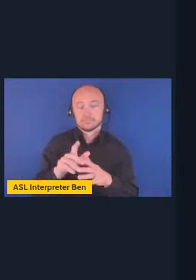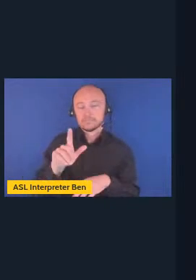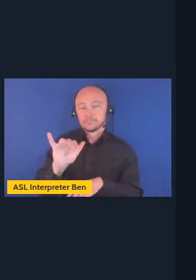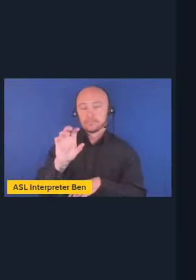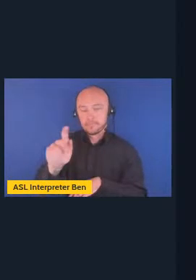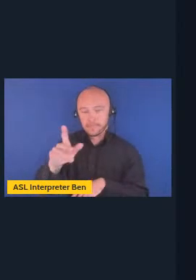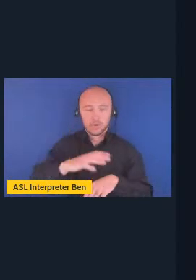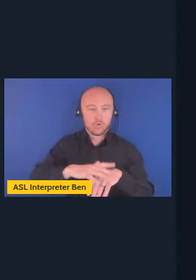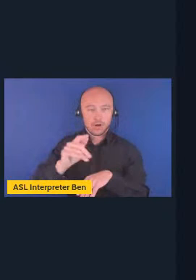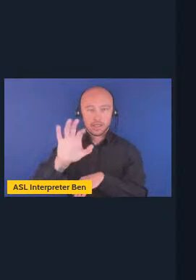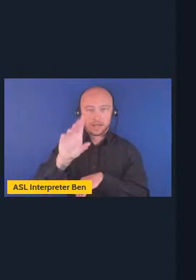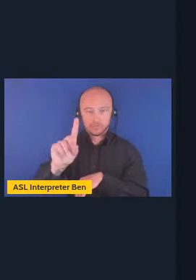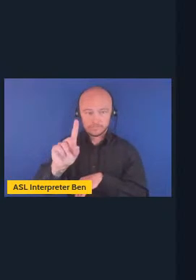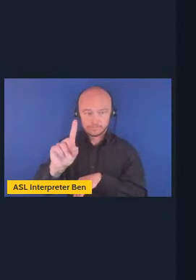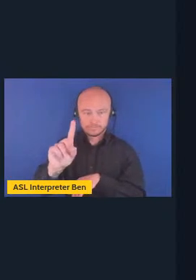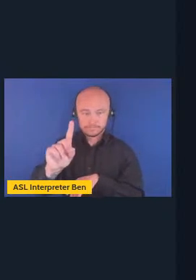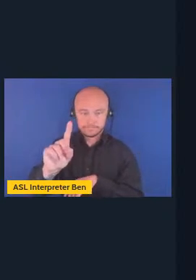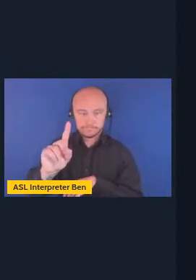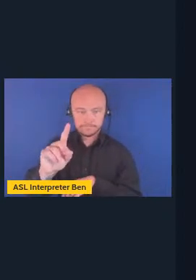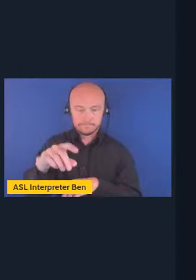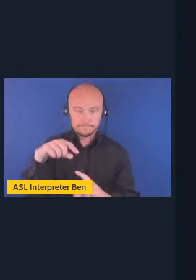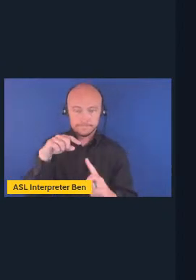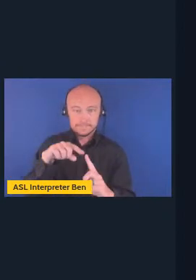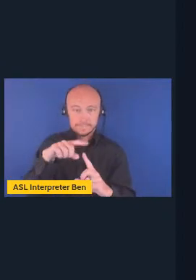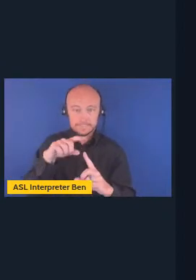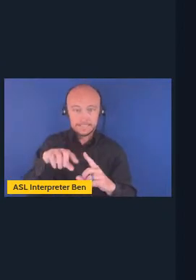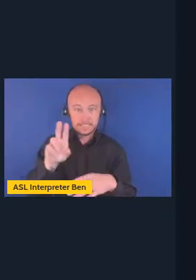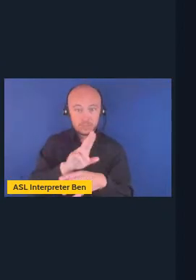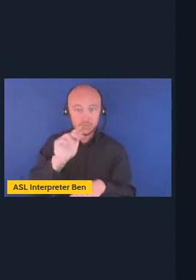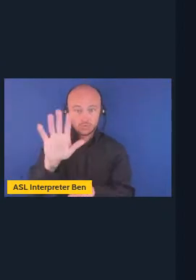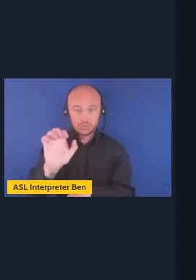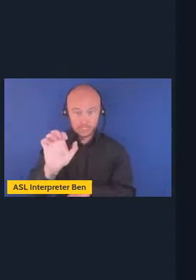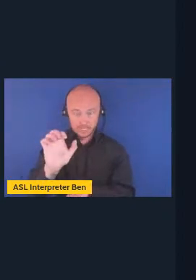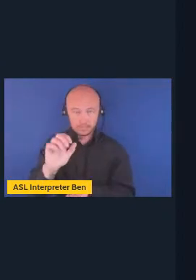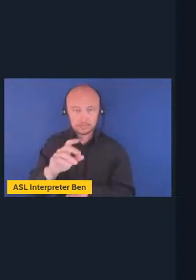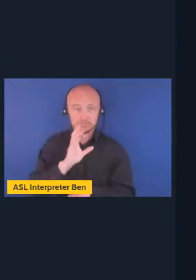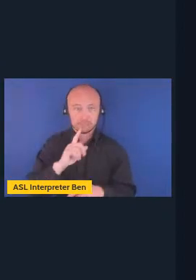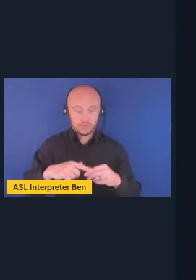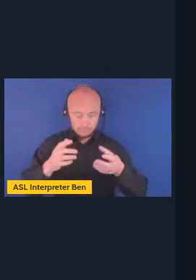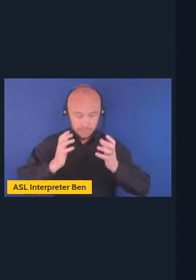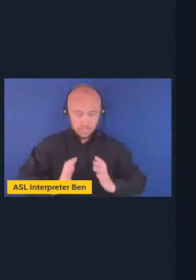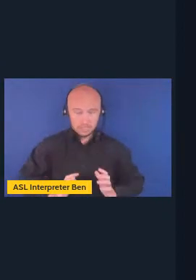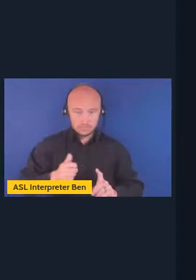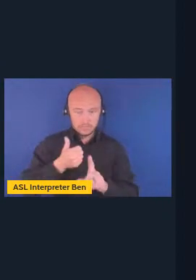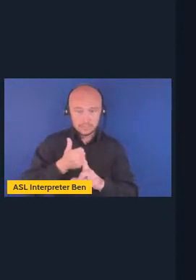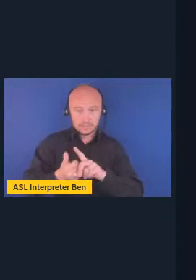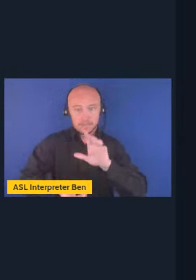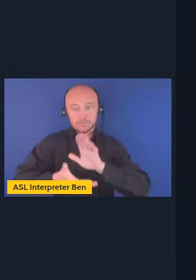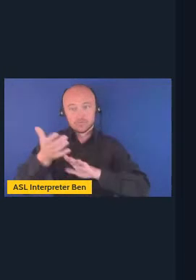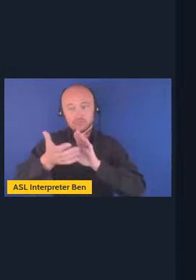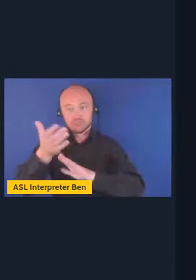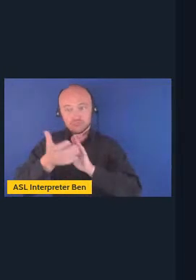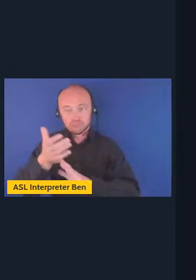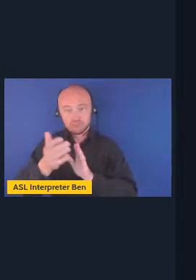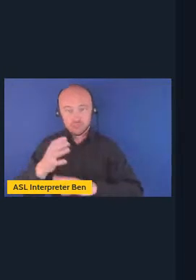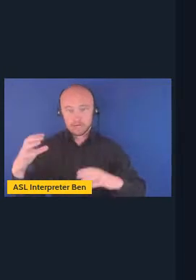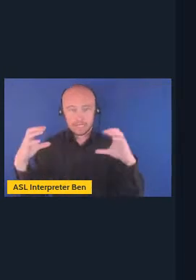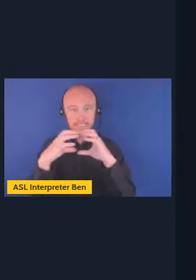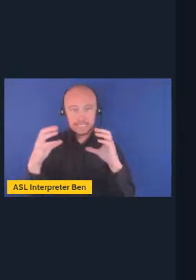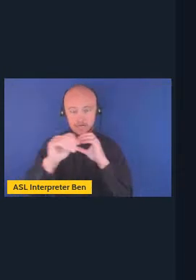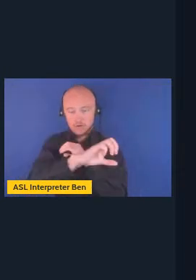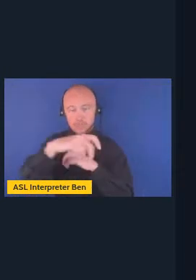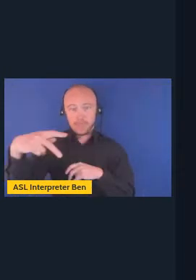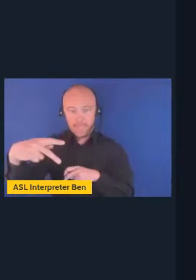the cloud. This use case is talking about the customer who need to run their containerized application